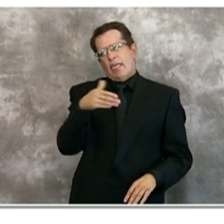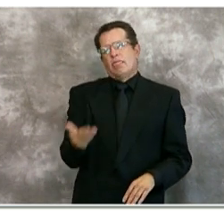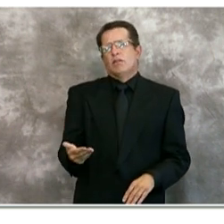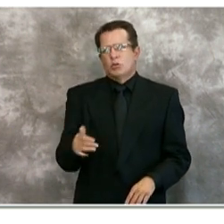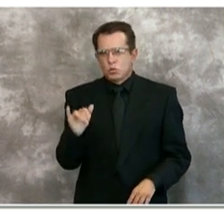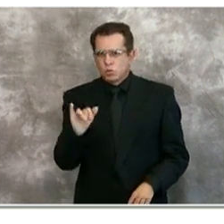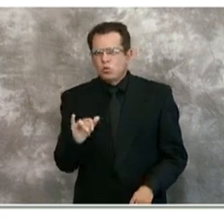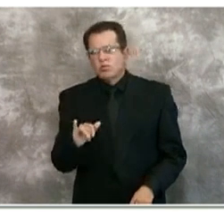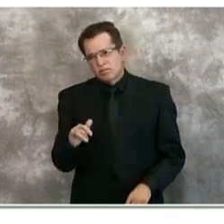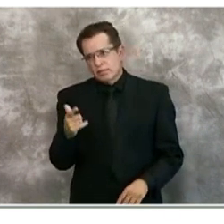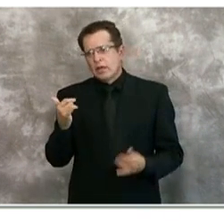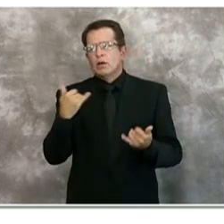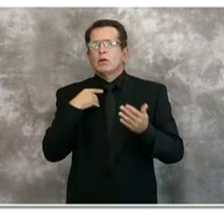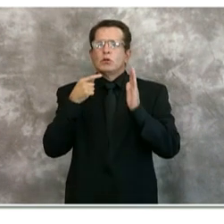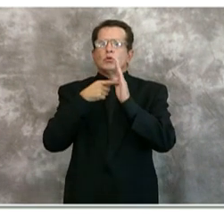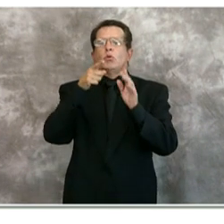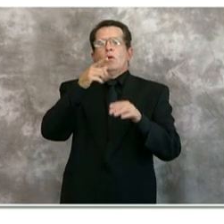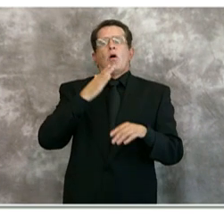our triggers.